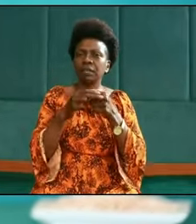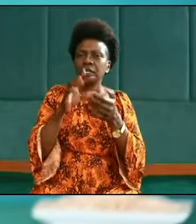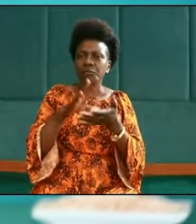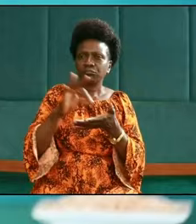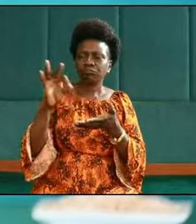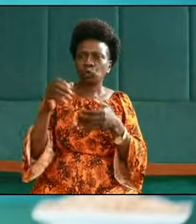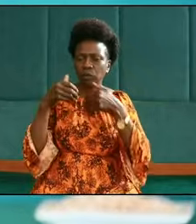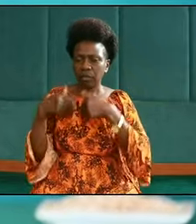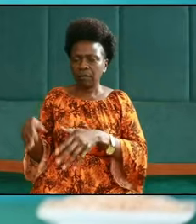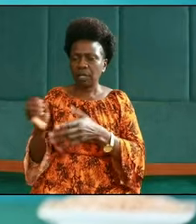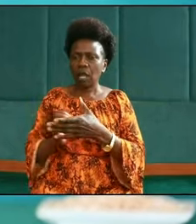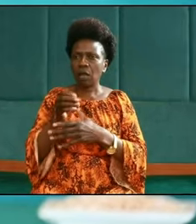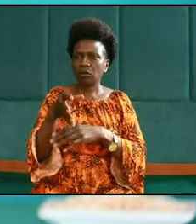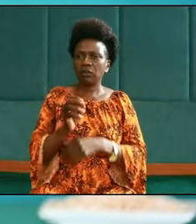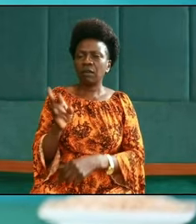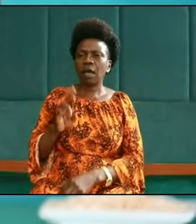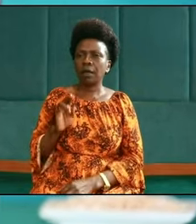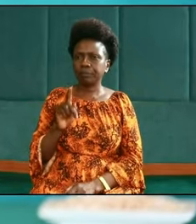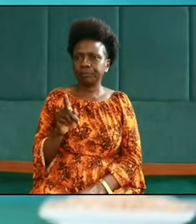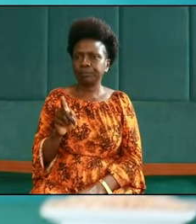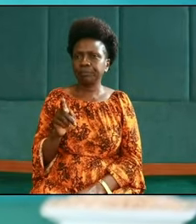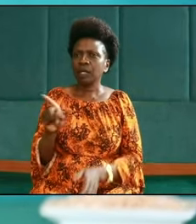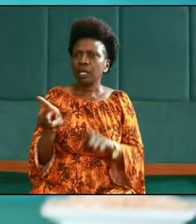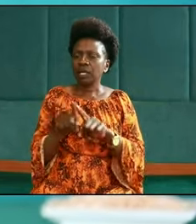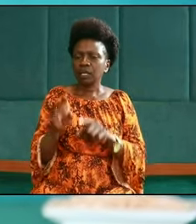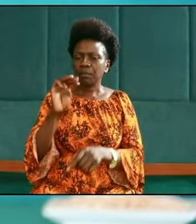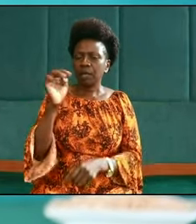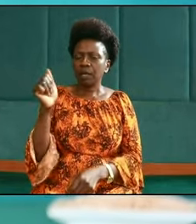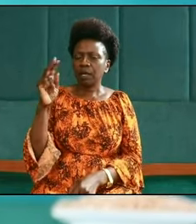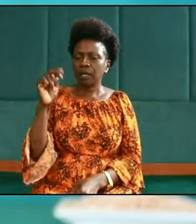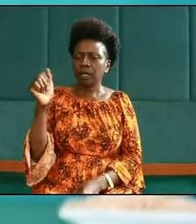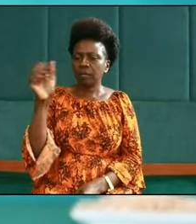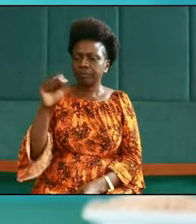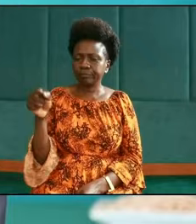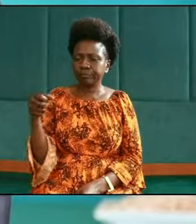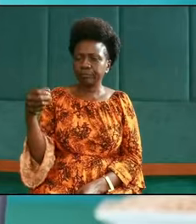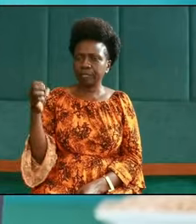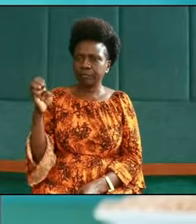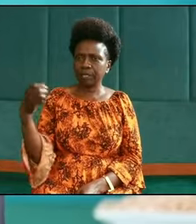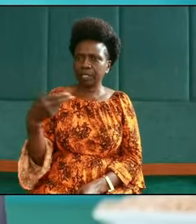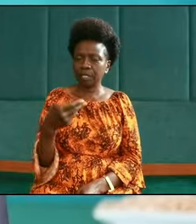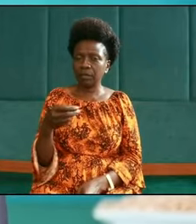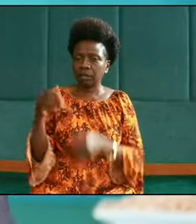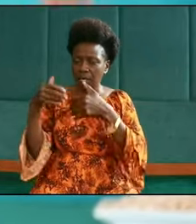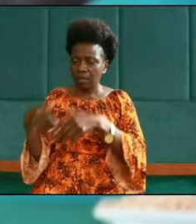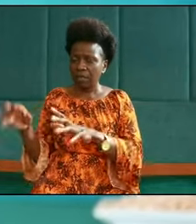were cast out of her. Like Manasseh, whom God did not give up on